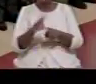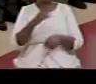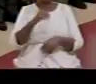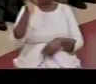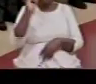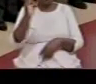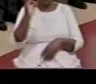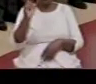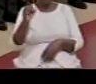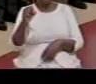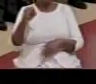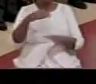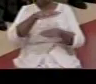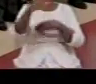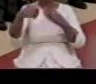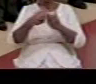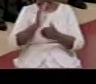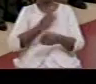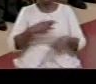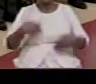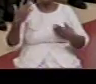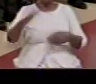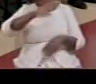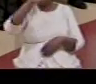same. Let's open our mouth and pray.